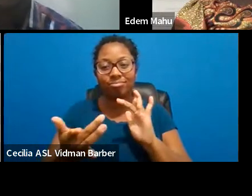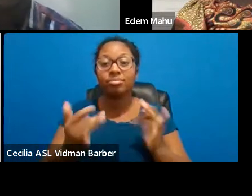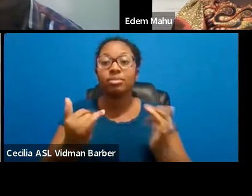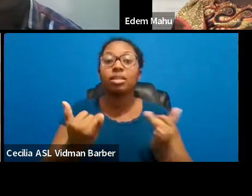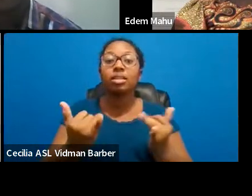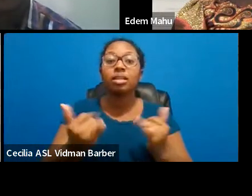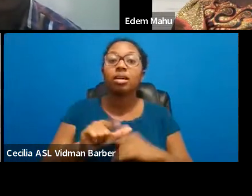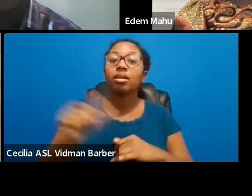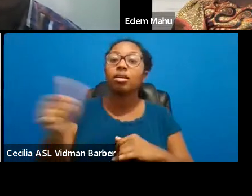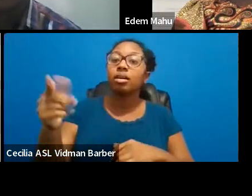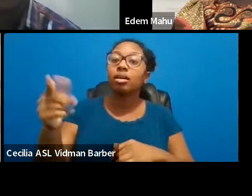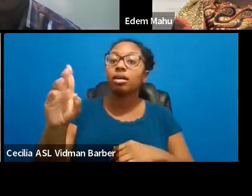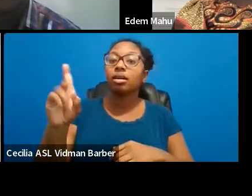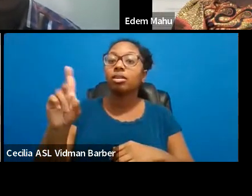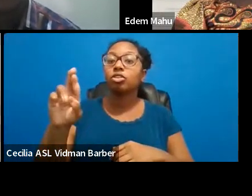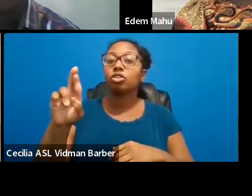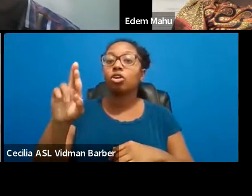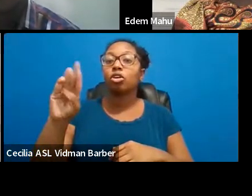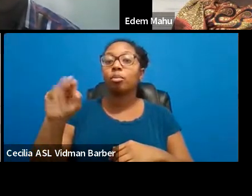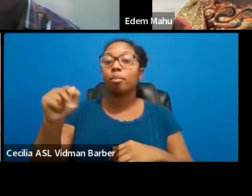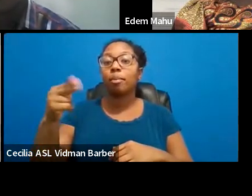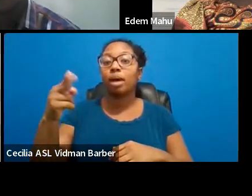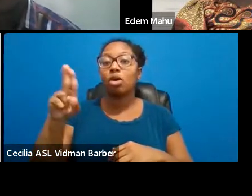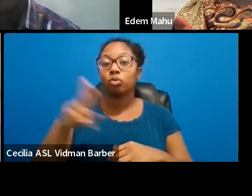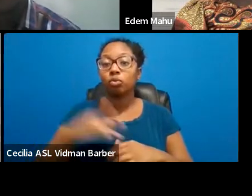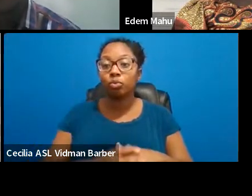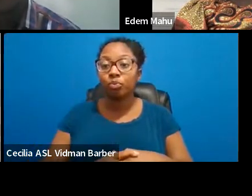question to Dr. Mahu until we get Mr. Forbi back.